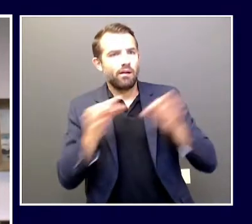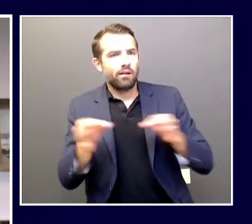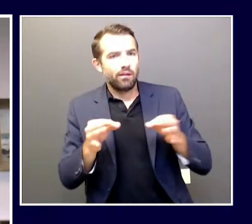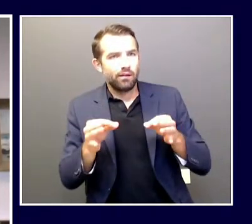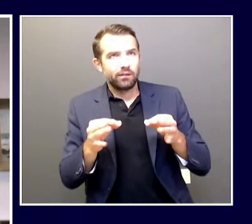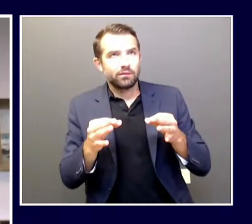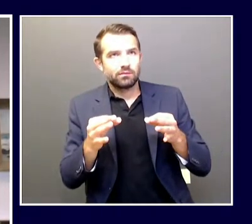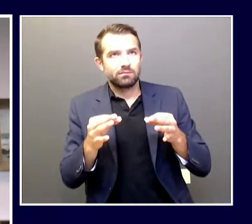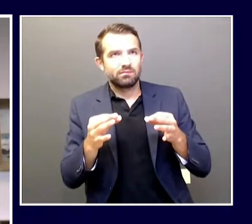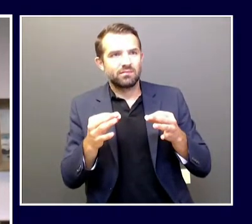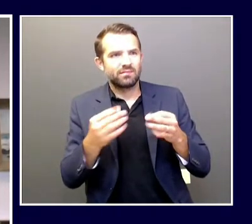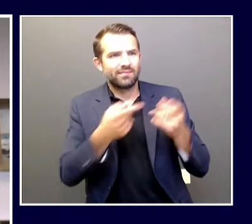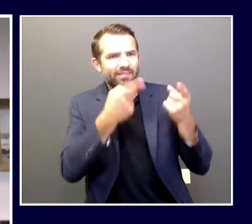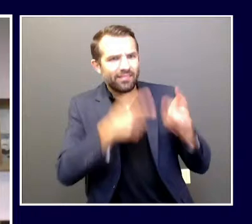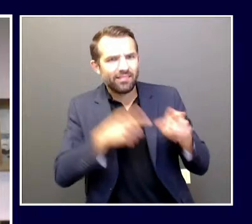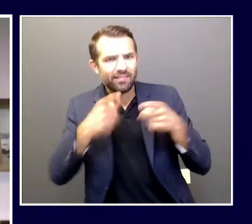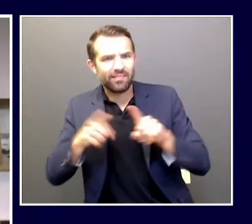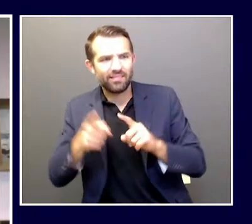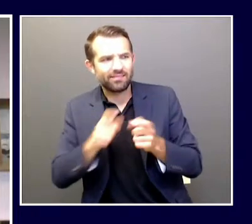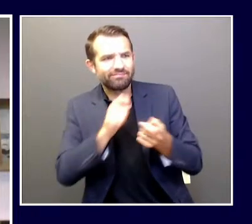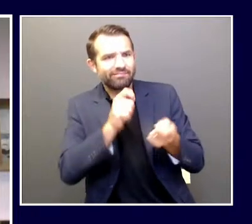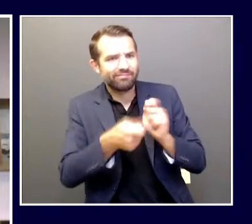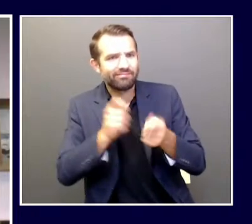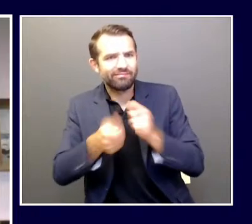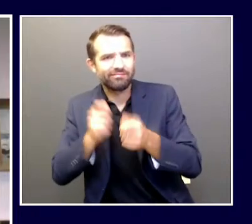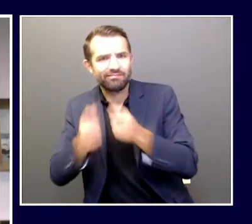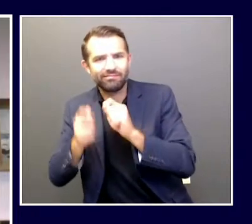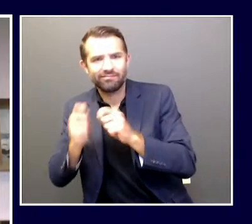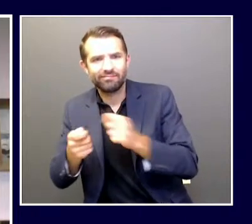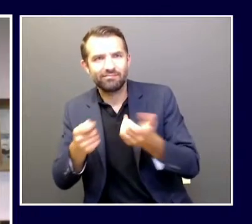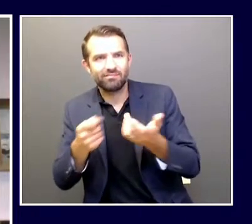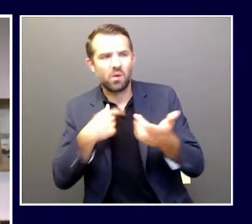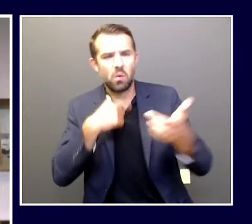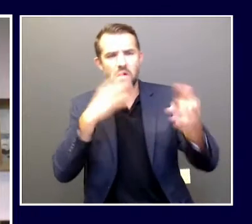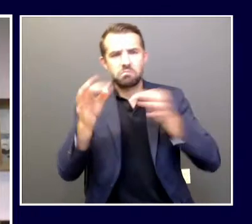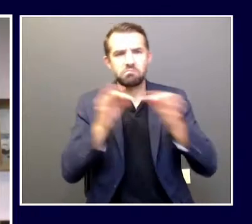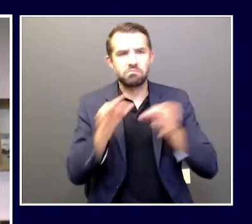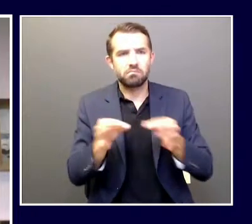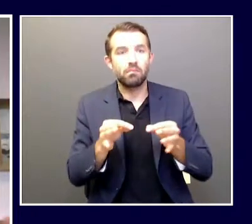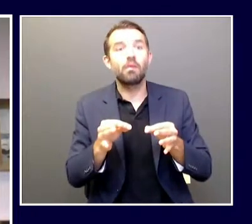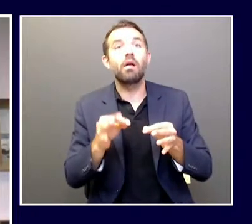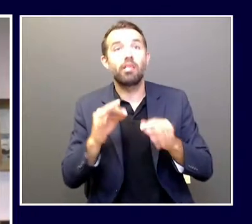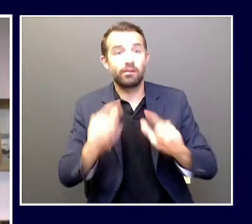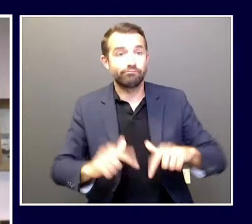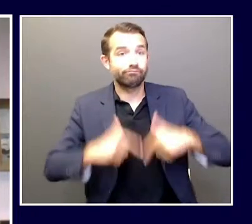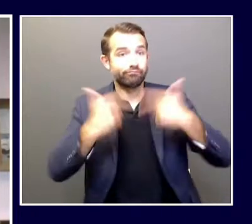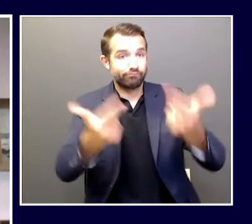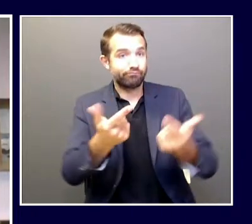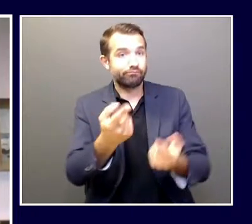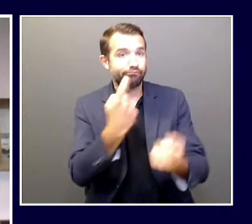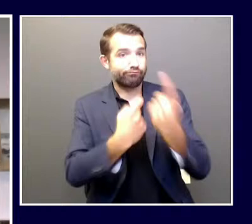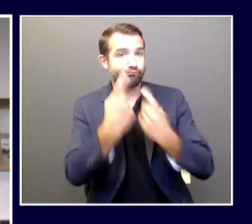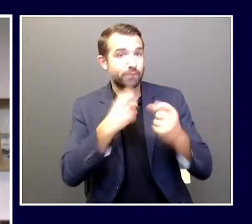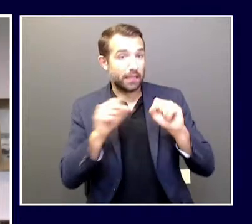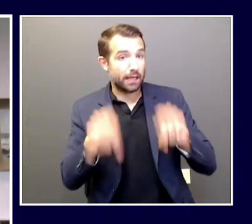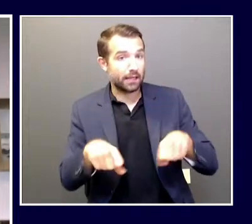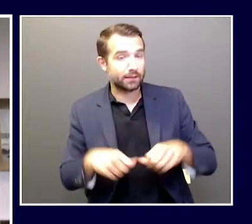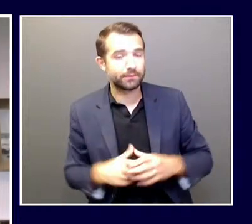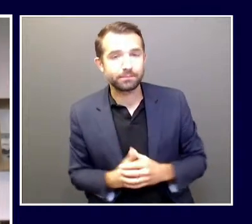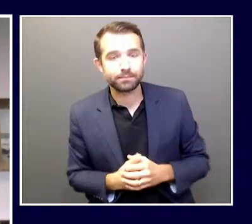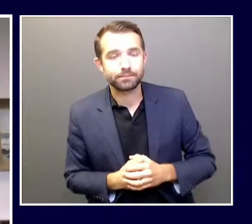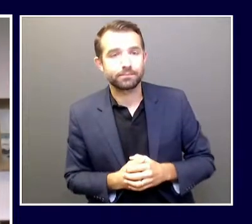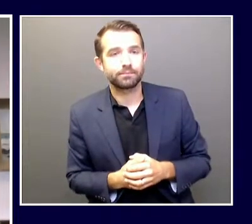landscape. And after that, we'll get to some questions from our colleagues in the media. The first is where we are